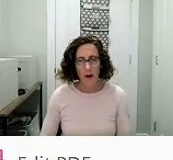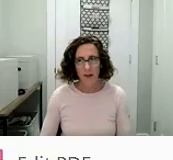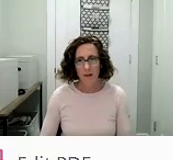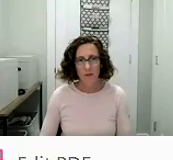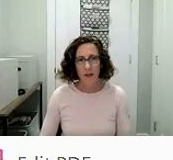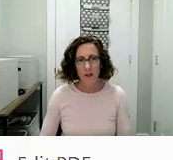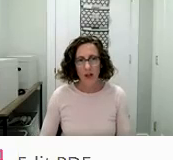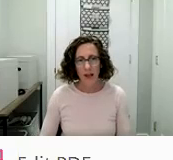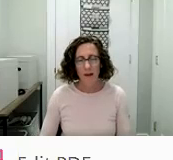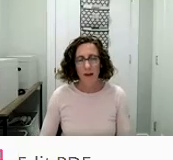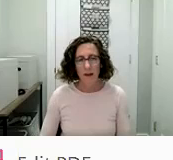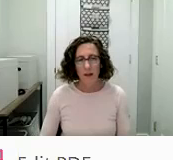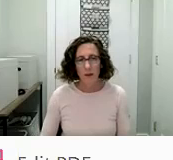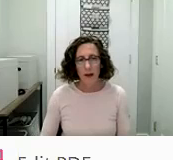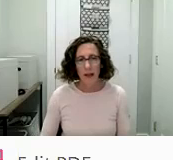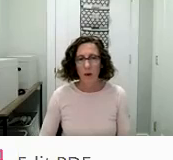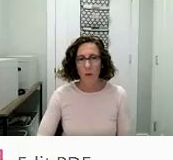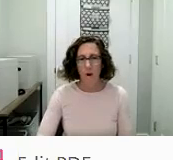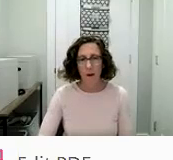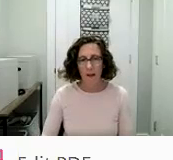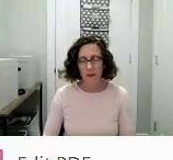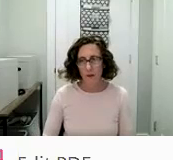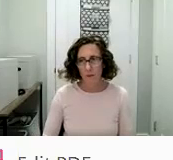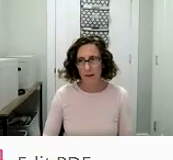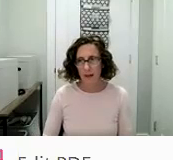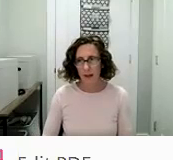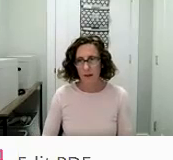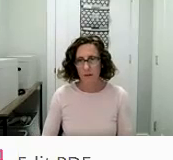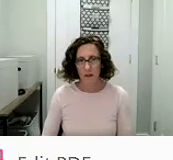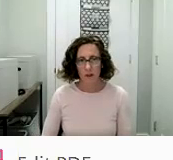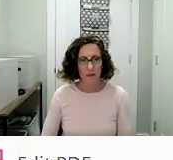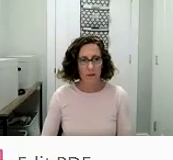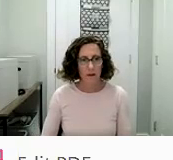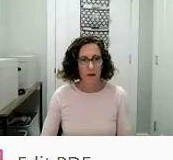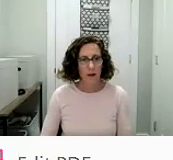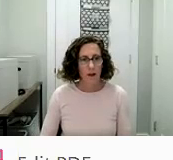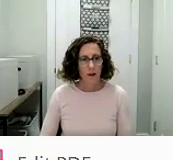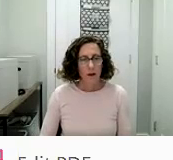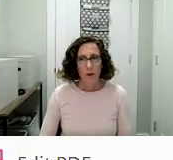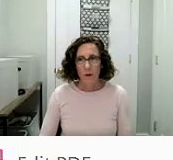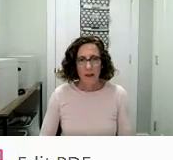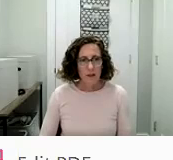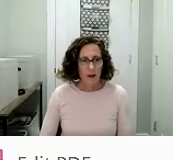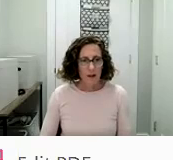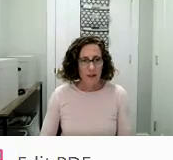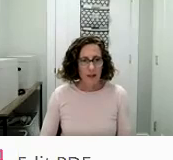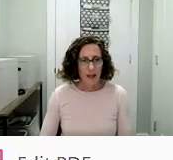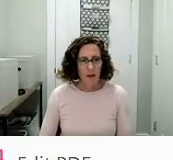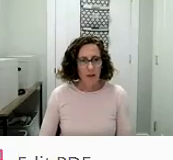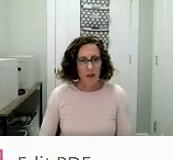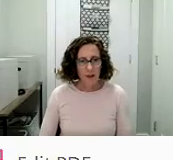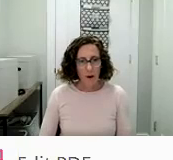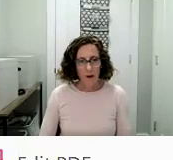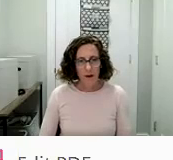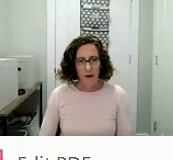or comments via the chat, Q&A, or by using the raise the hand function. We'll get started today